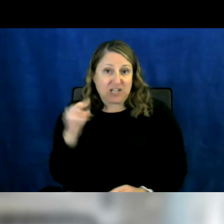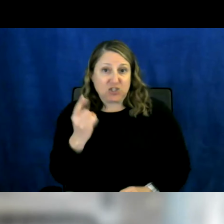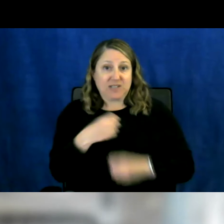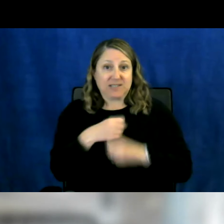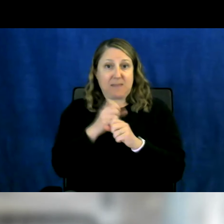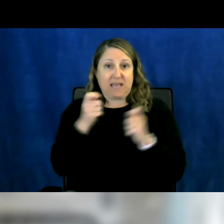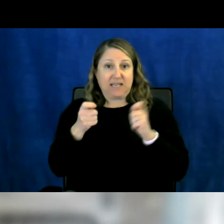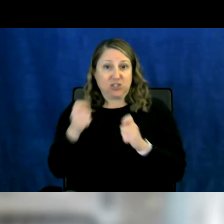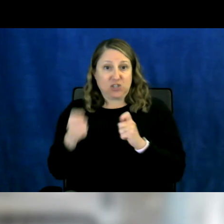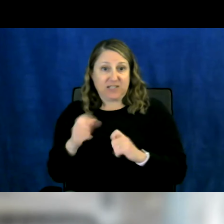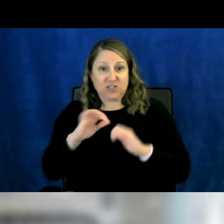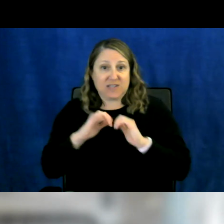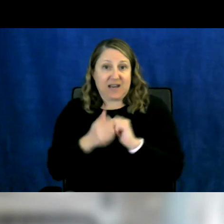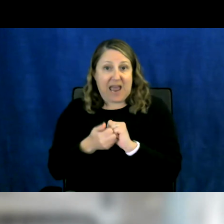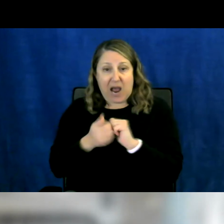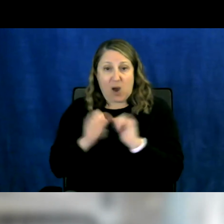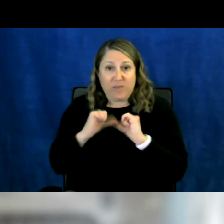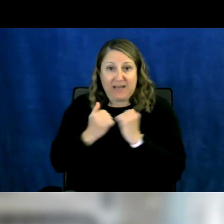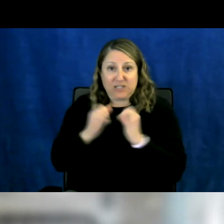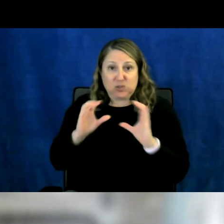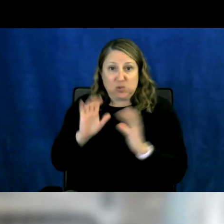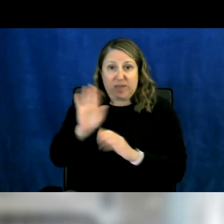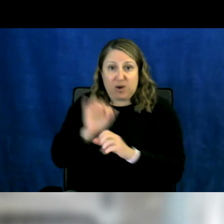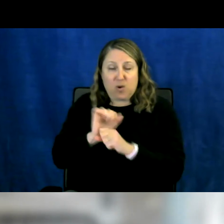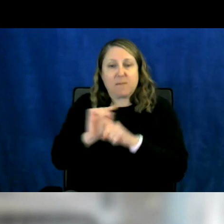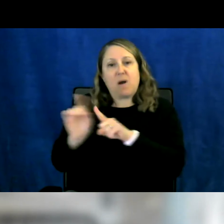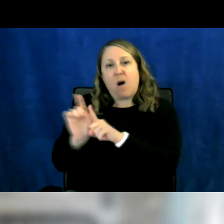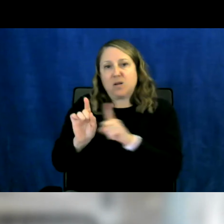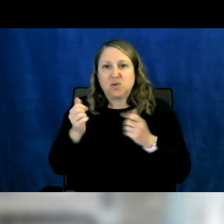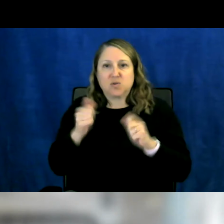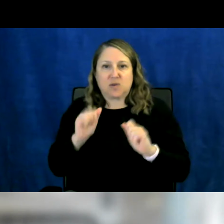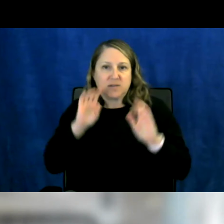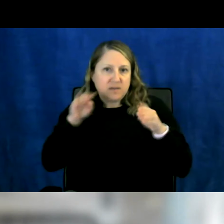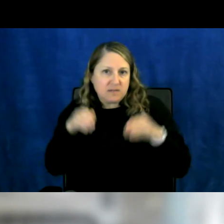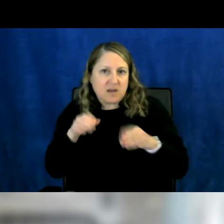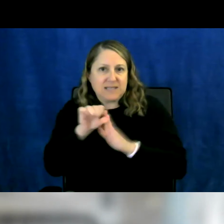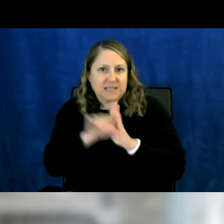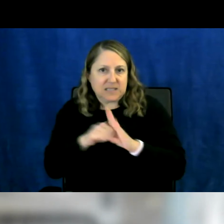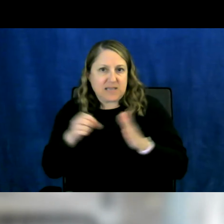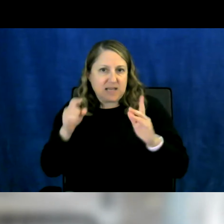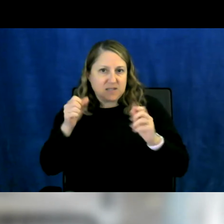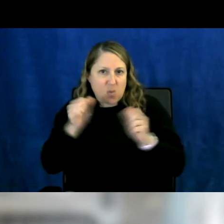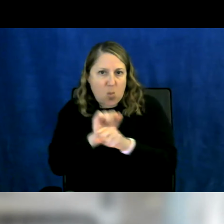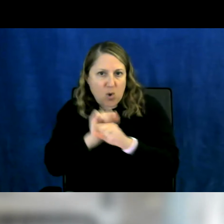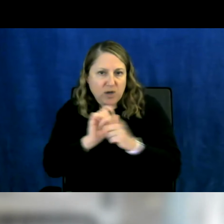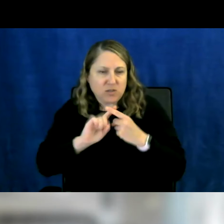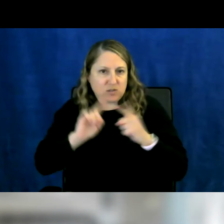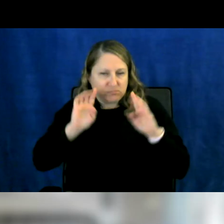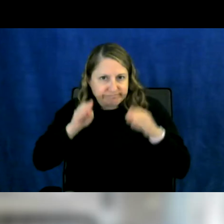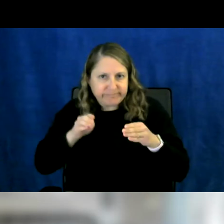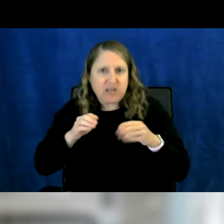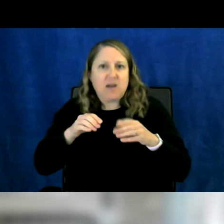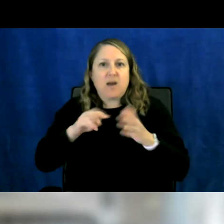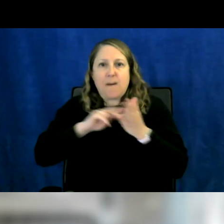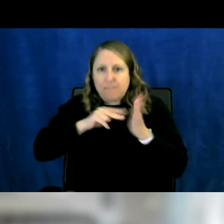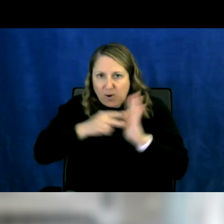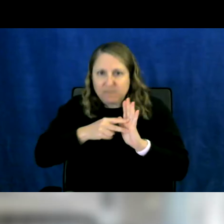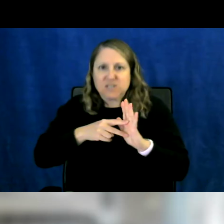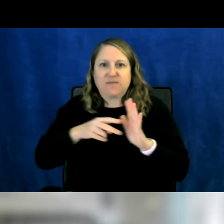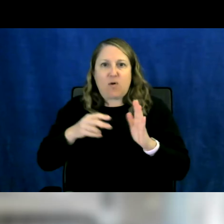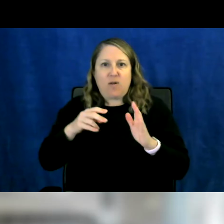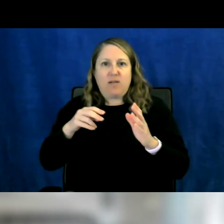state agencies do their work, but it also seeks to orient the state's efforts towards driving purposeful, meaningful, and